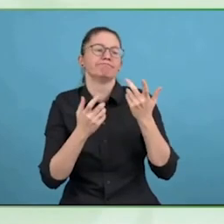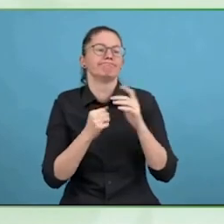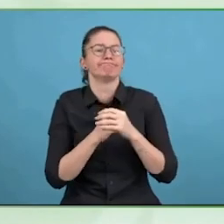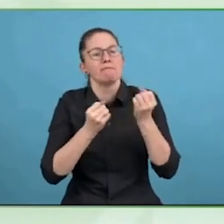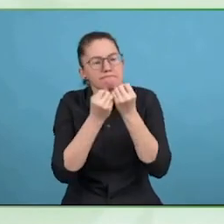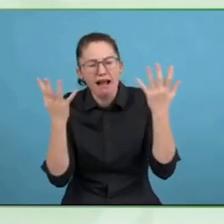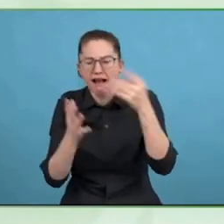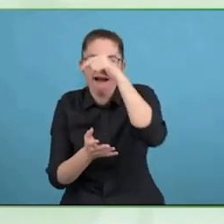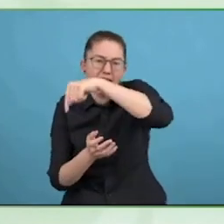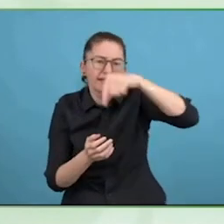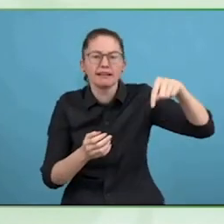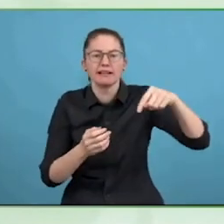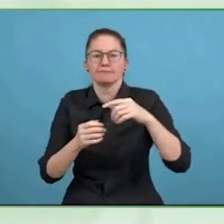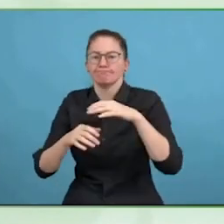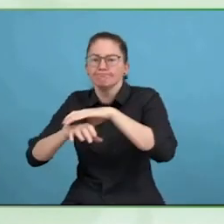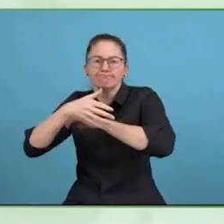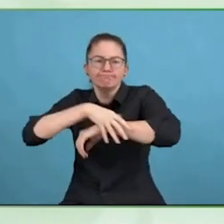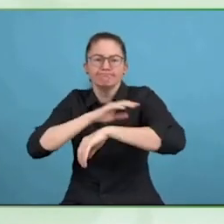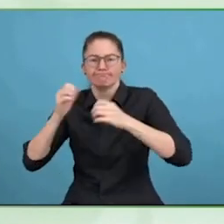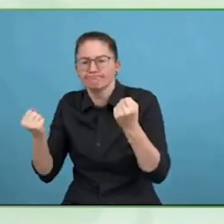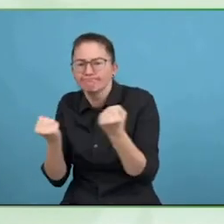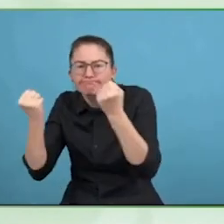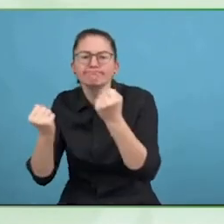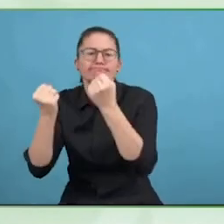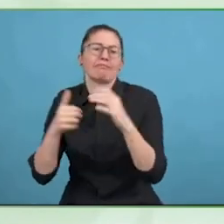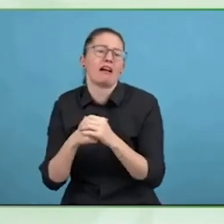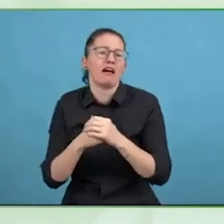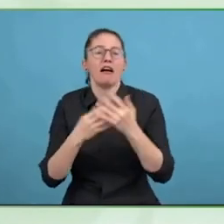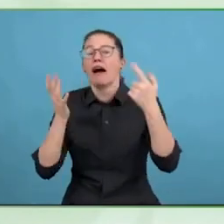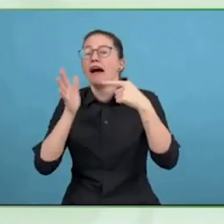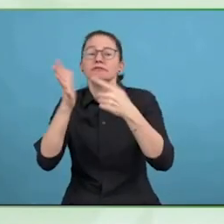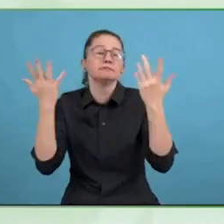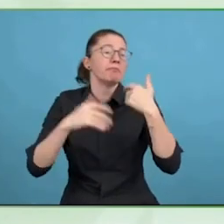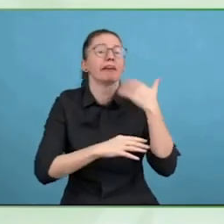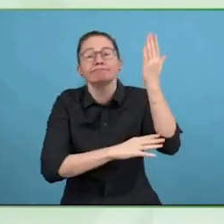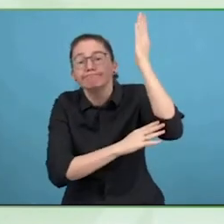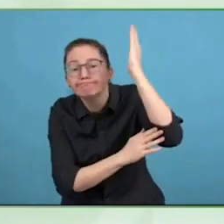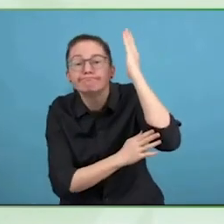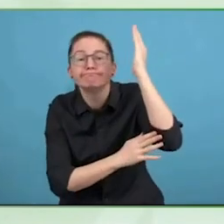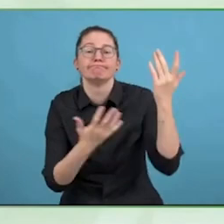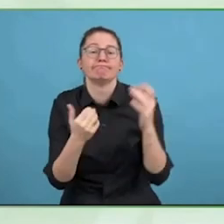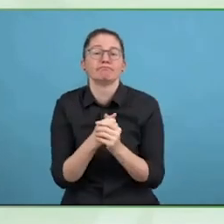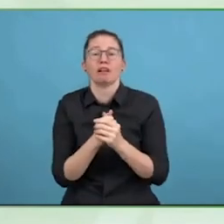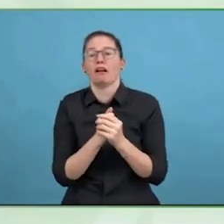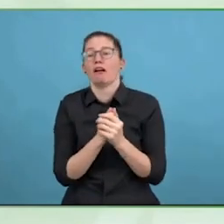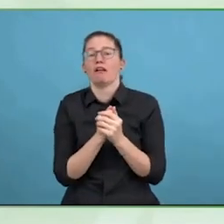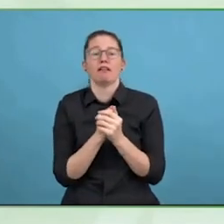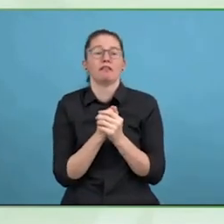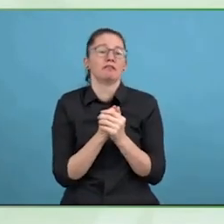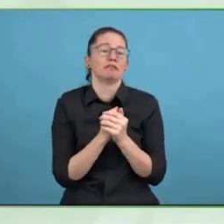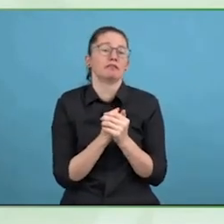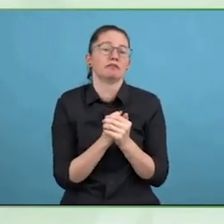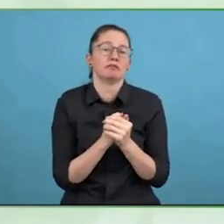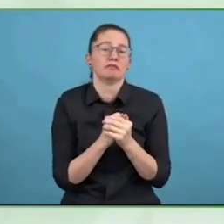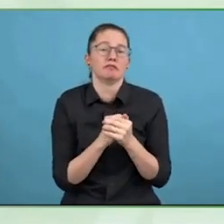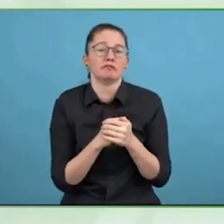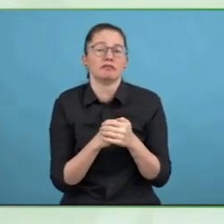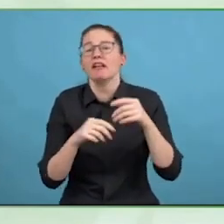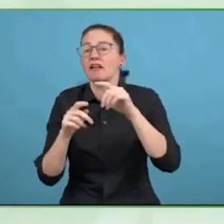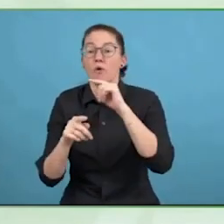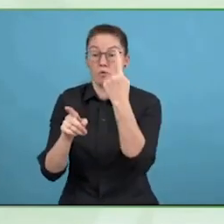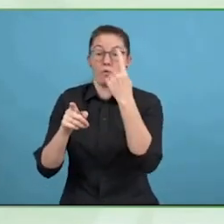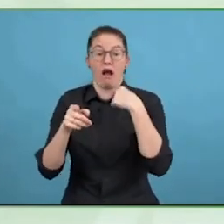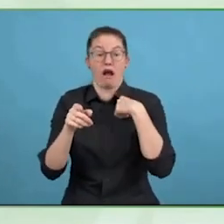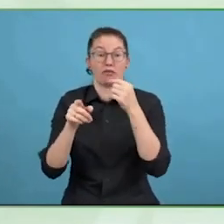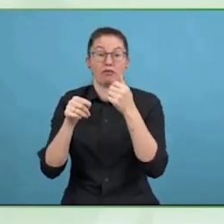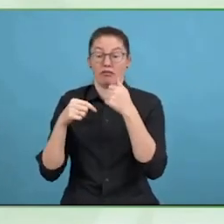We are looking for partners that like to innovate, that like to engage and share also their knowledge to develop,